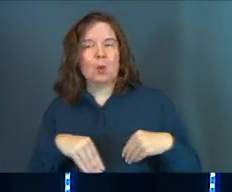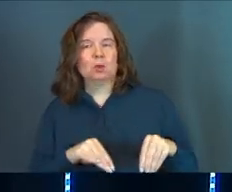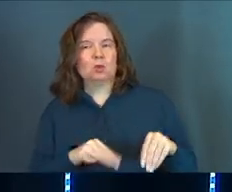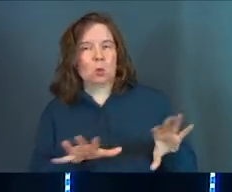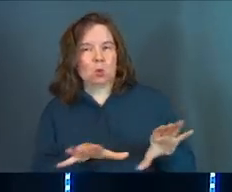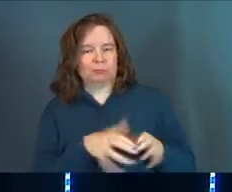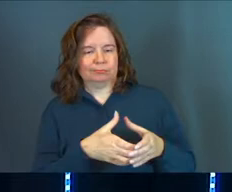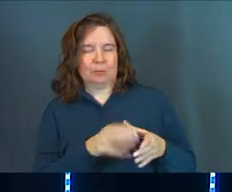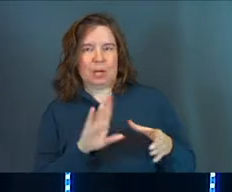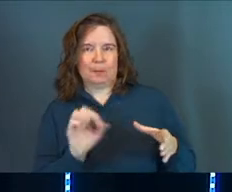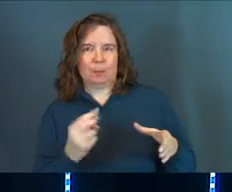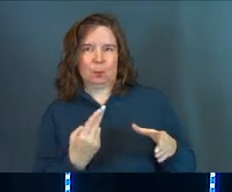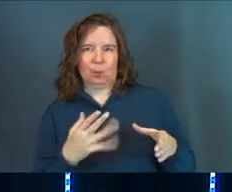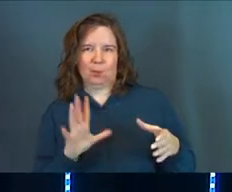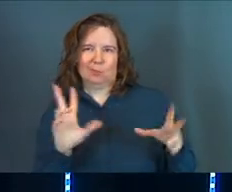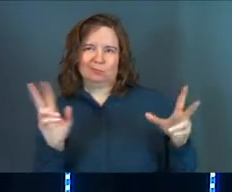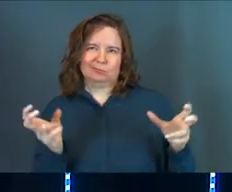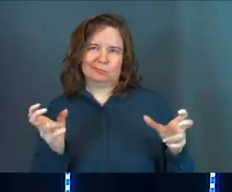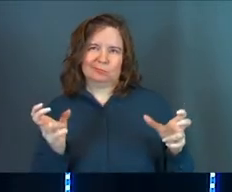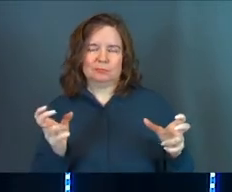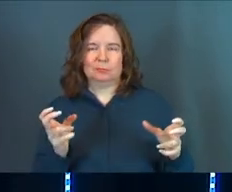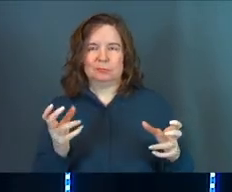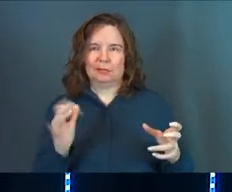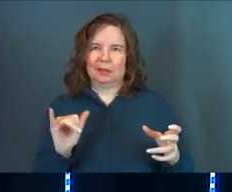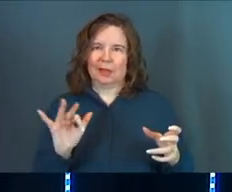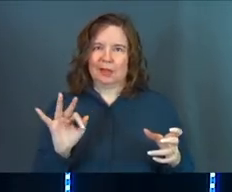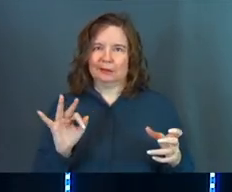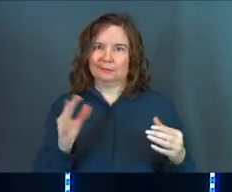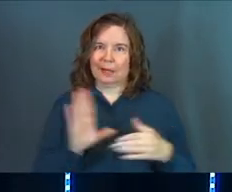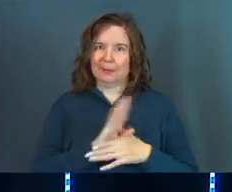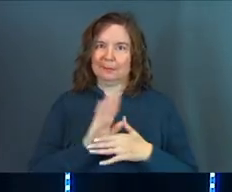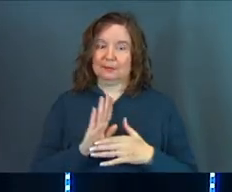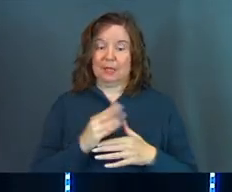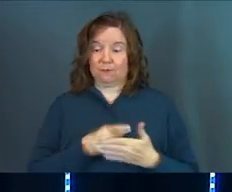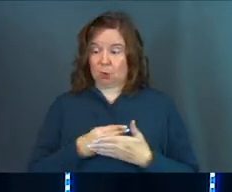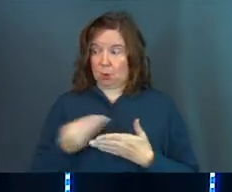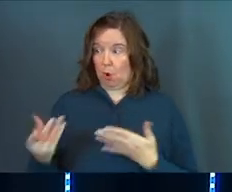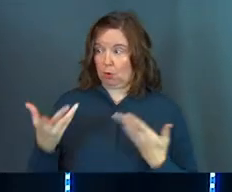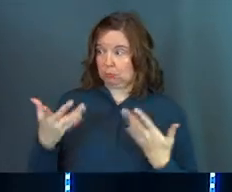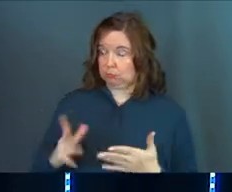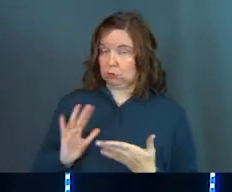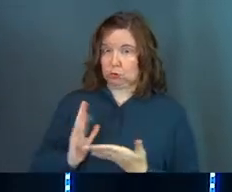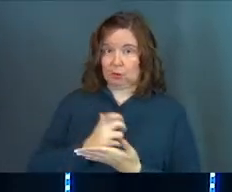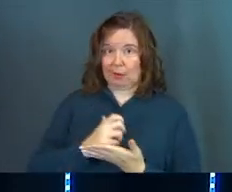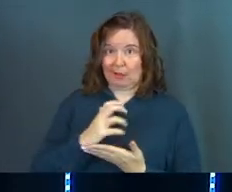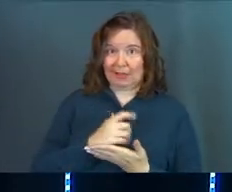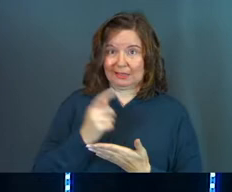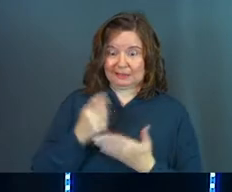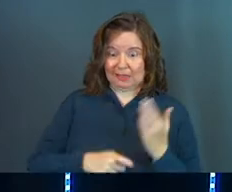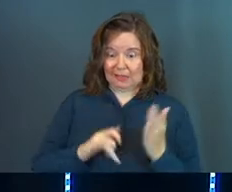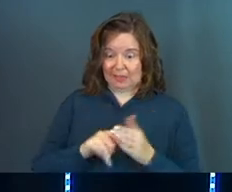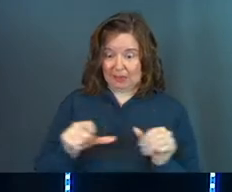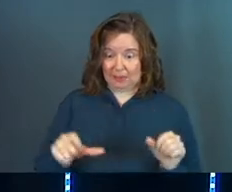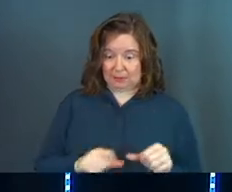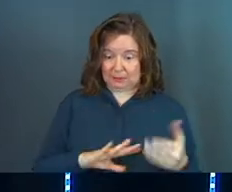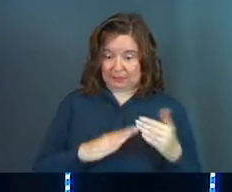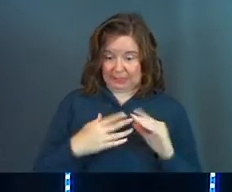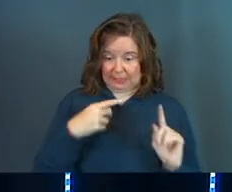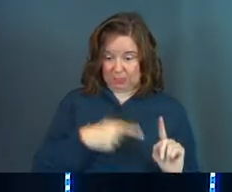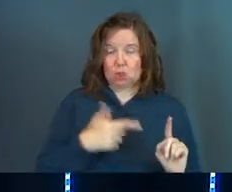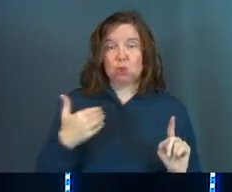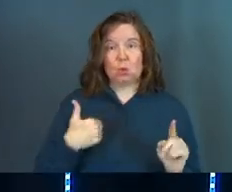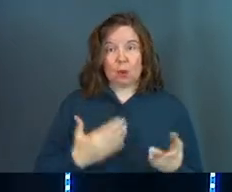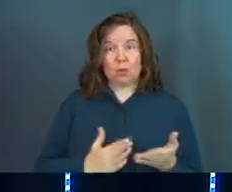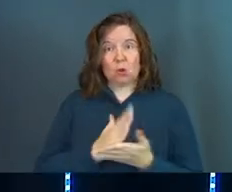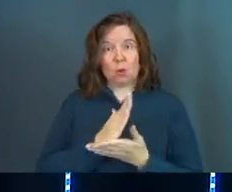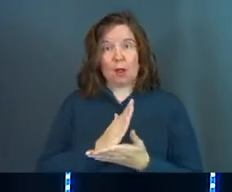a tax booth, kind of like a franchise. And if you bought the franchise to collect taxes in that particular city, you